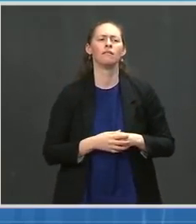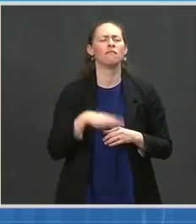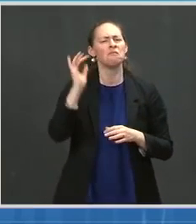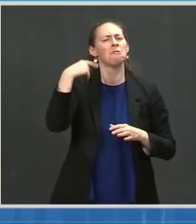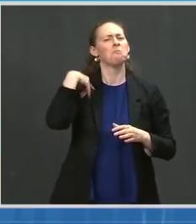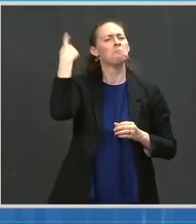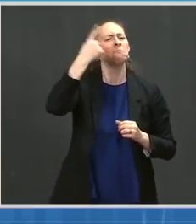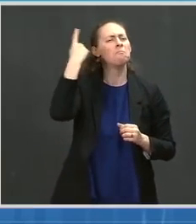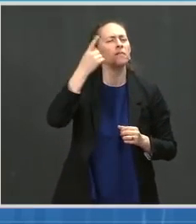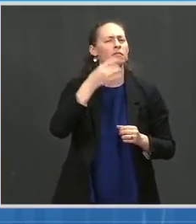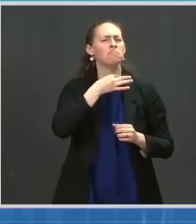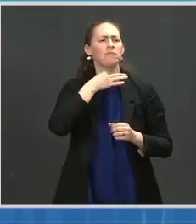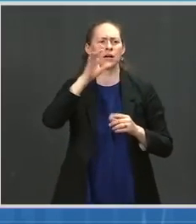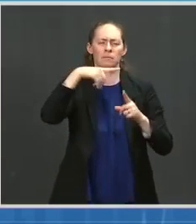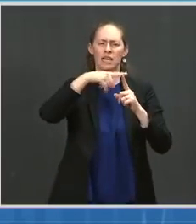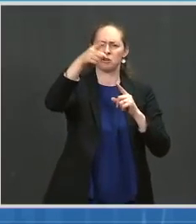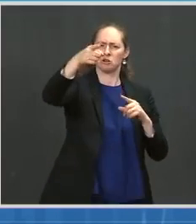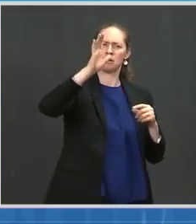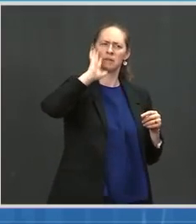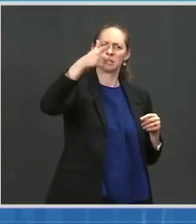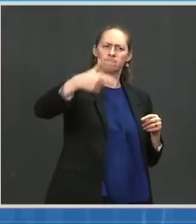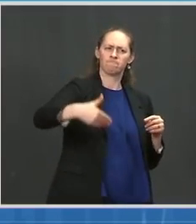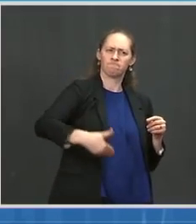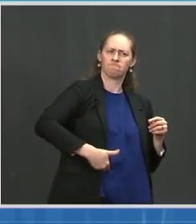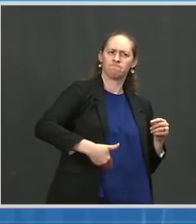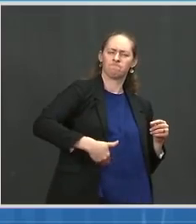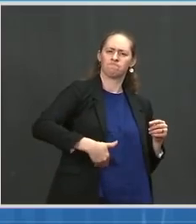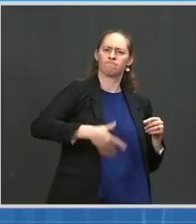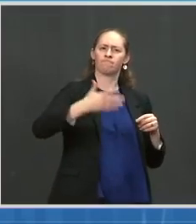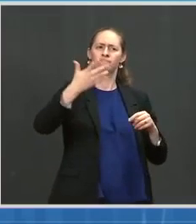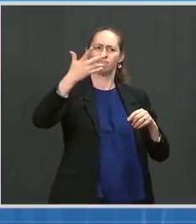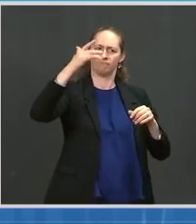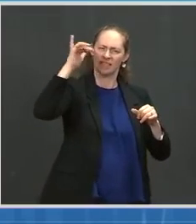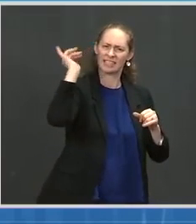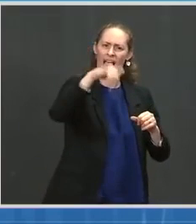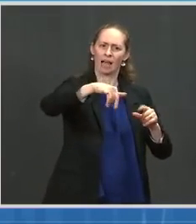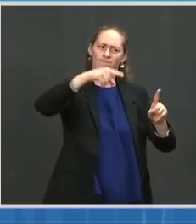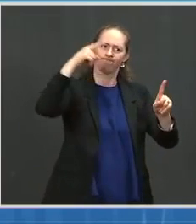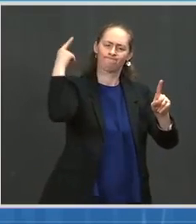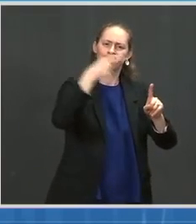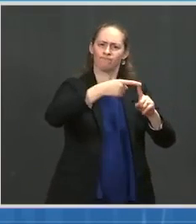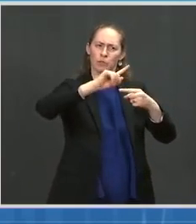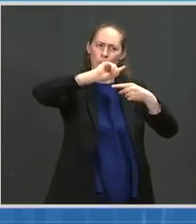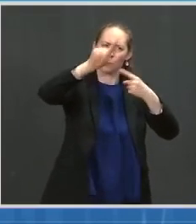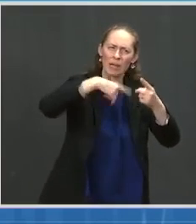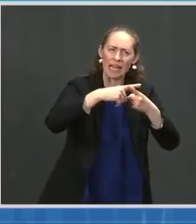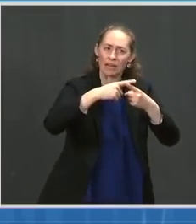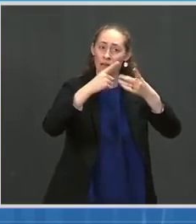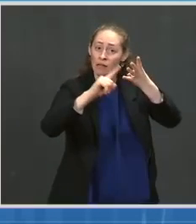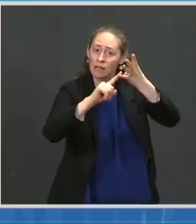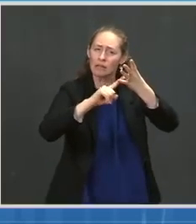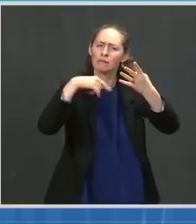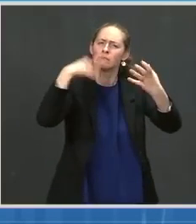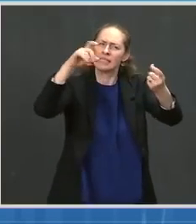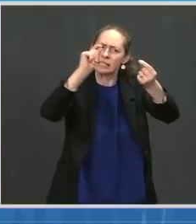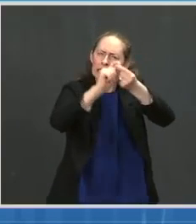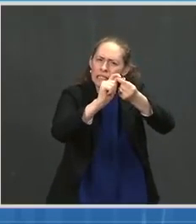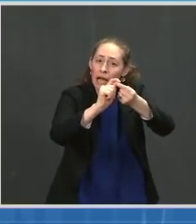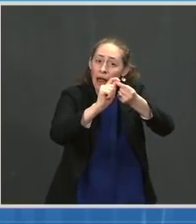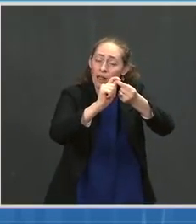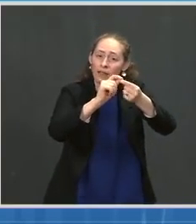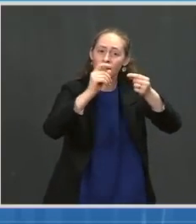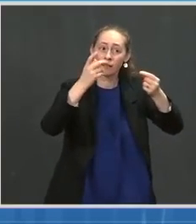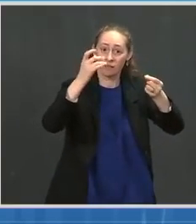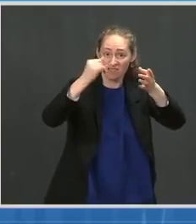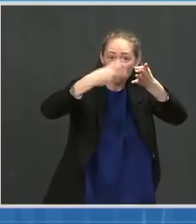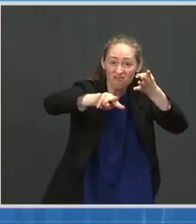will get to the 8 million doses a week? You mean that will be by the end of the month? So in a week or two, they'll be